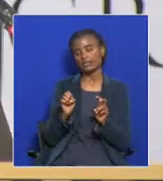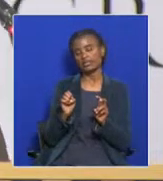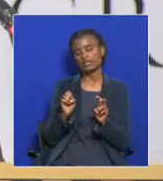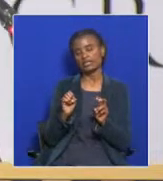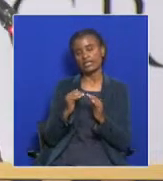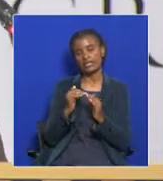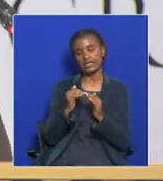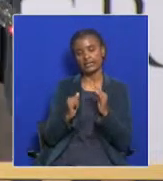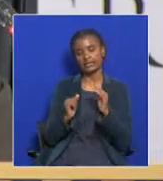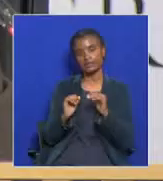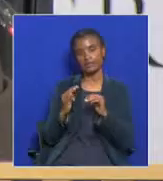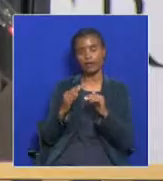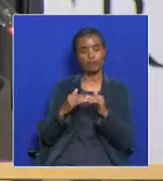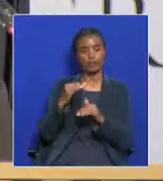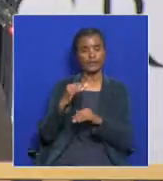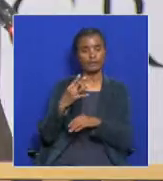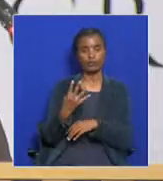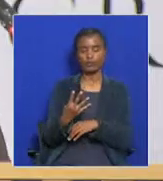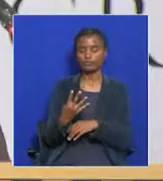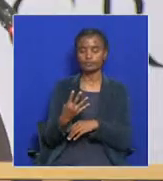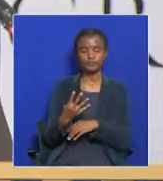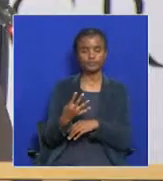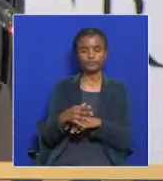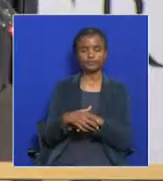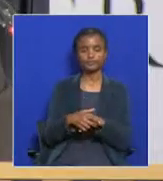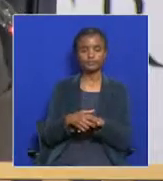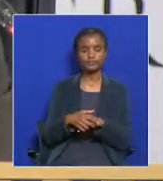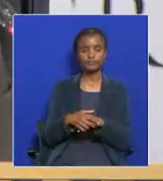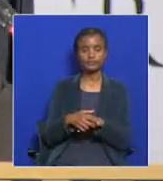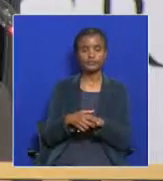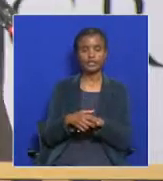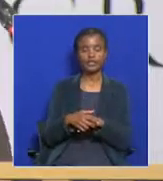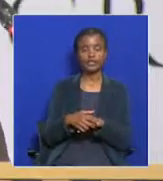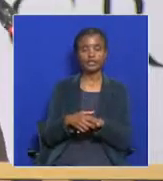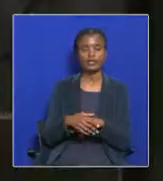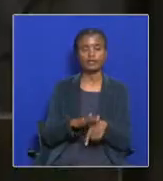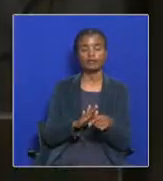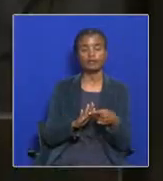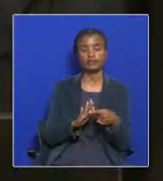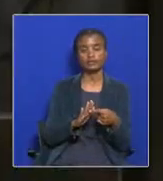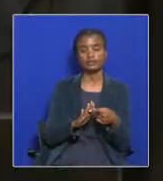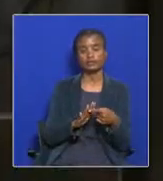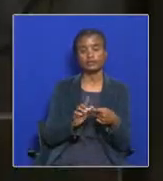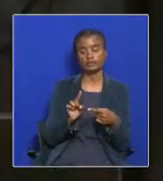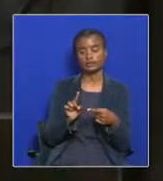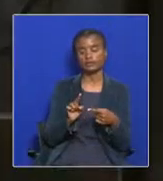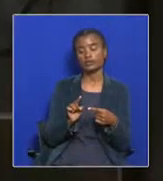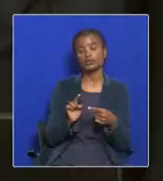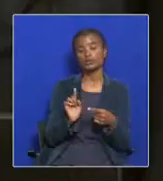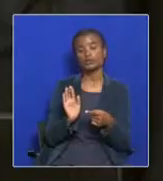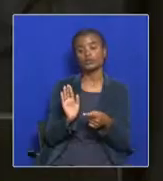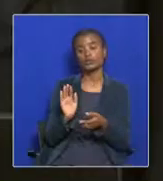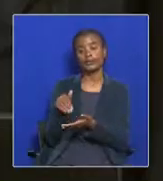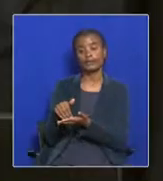The first is when you got to Isipingo police